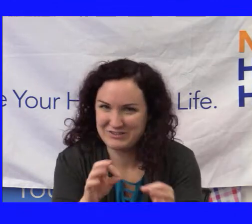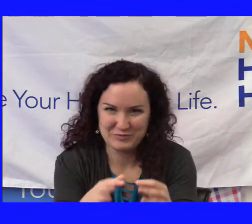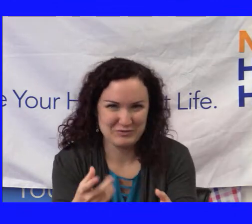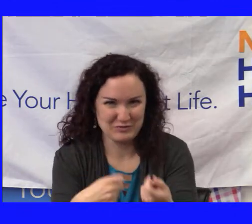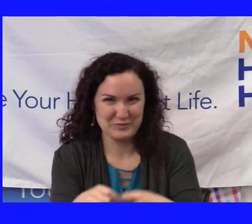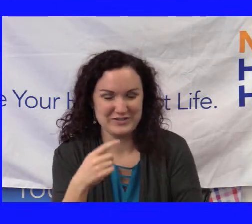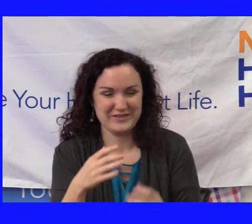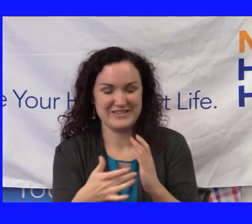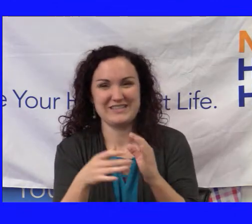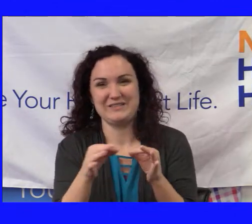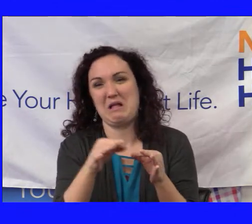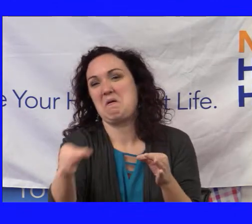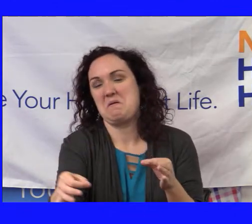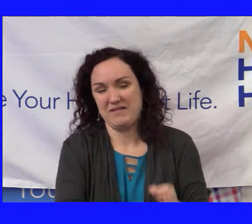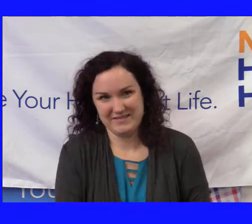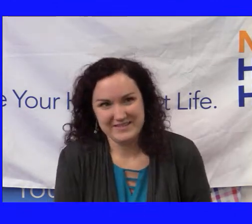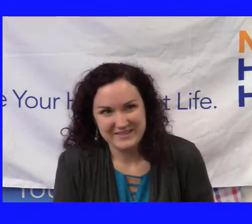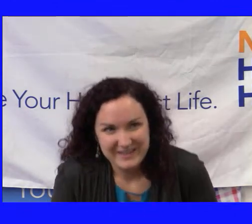that we want.